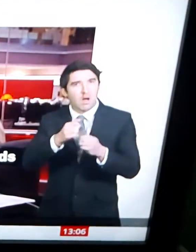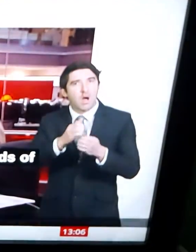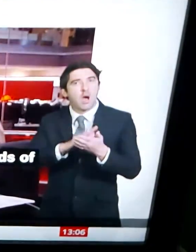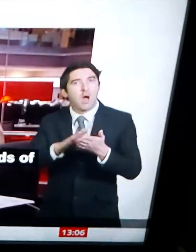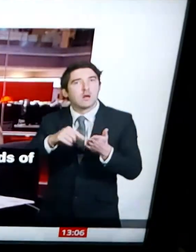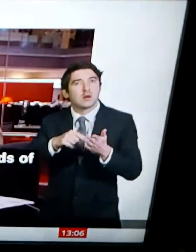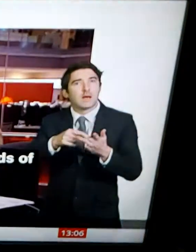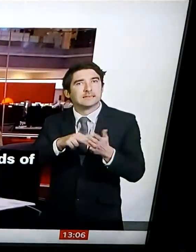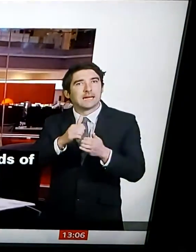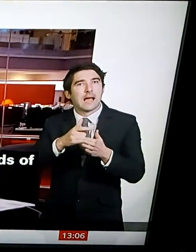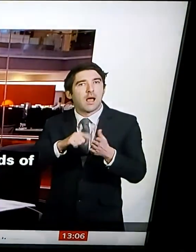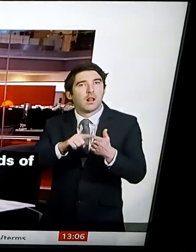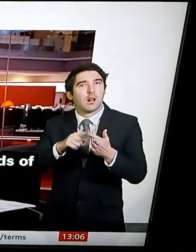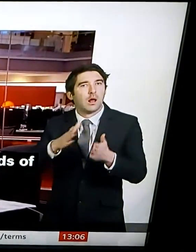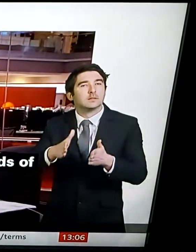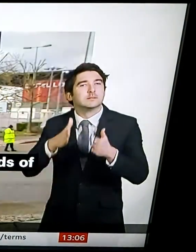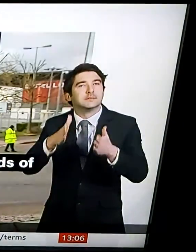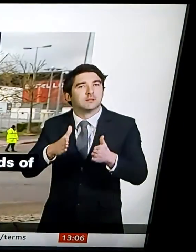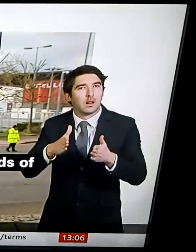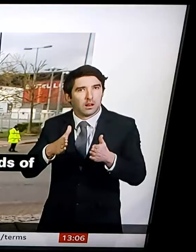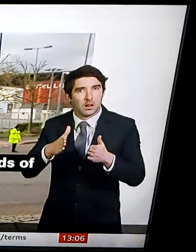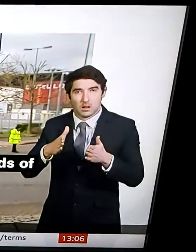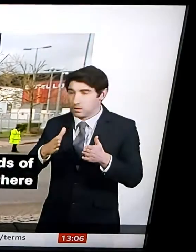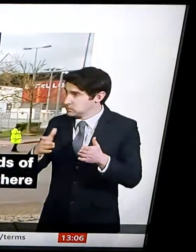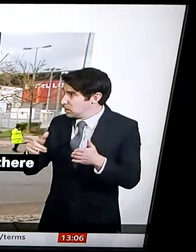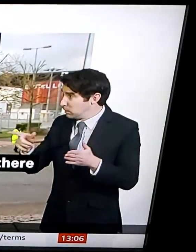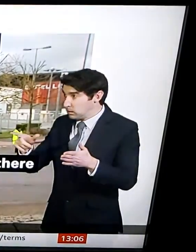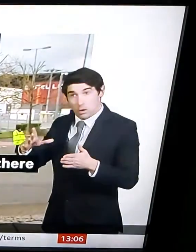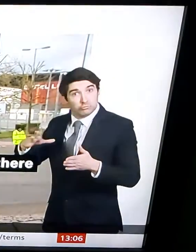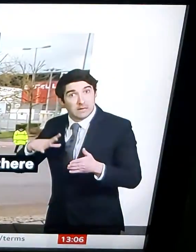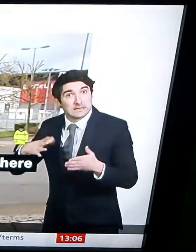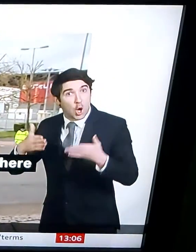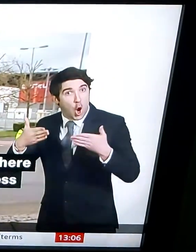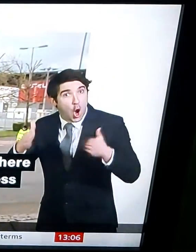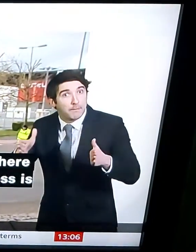there eventually. What sort of progress is being made?